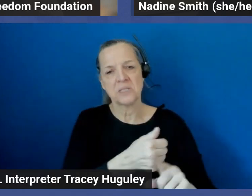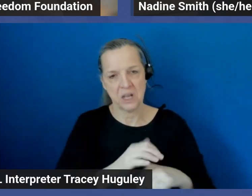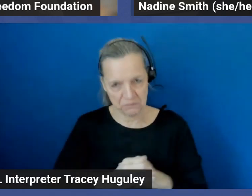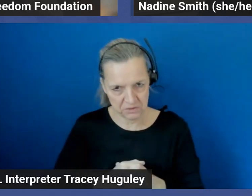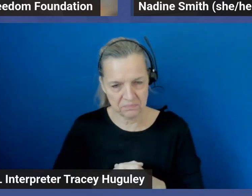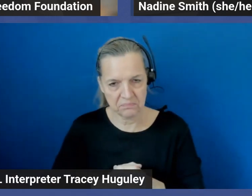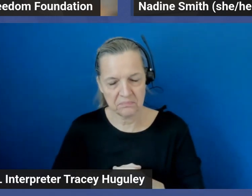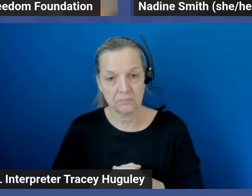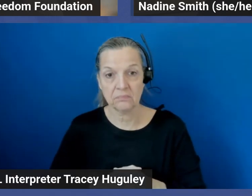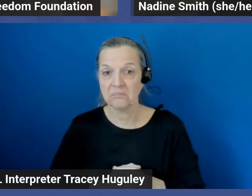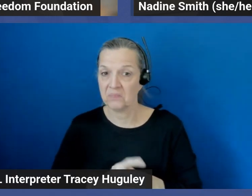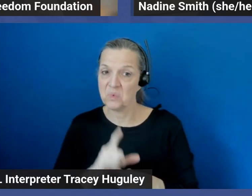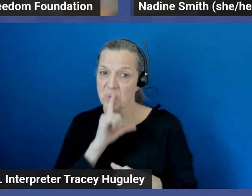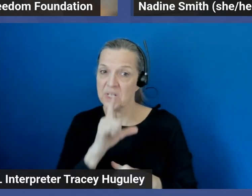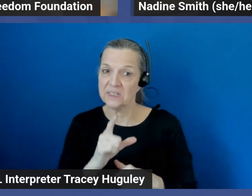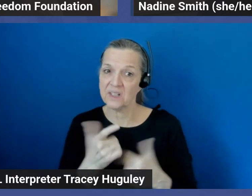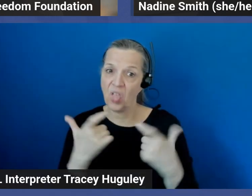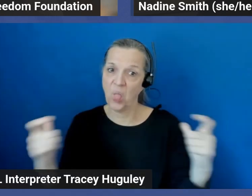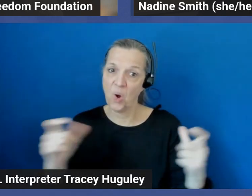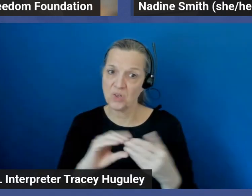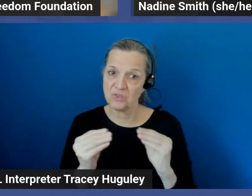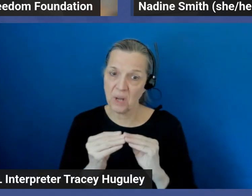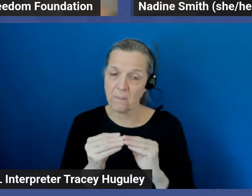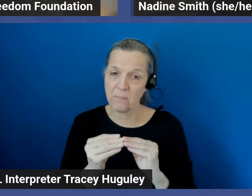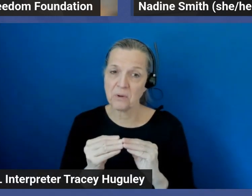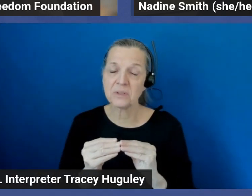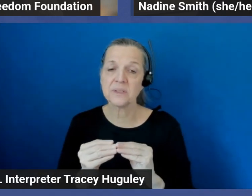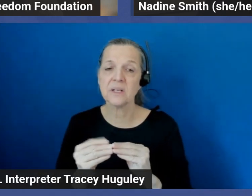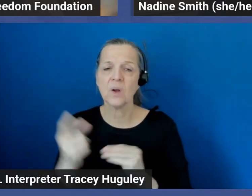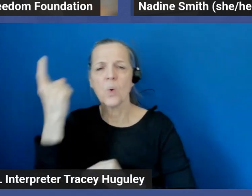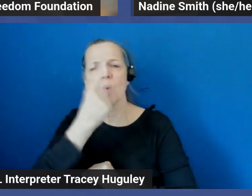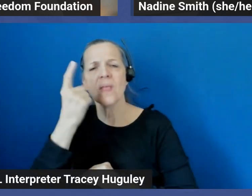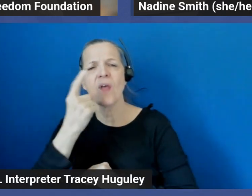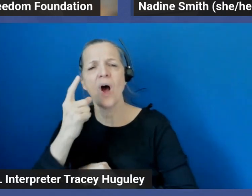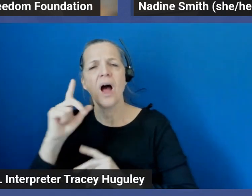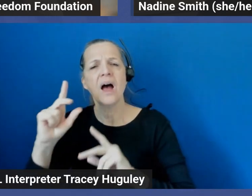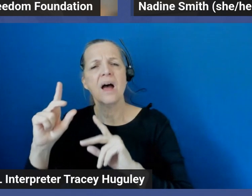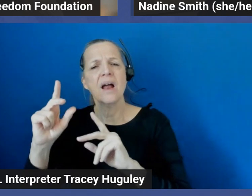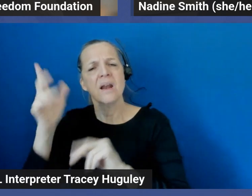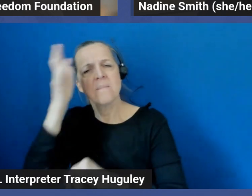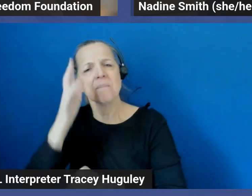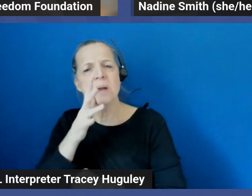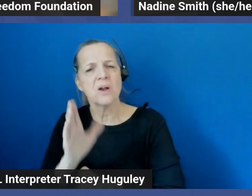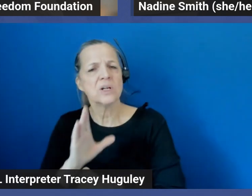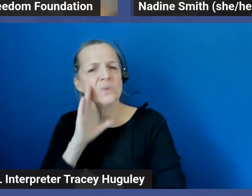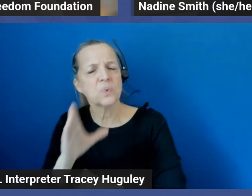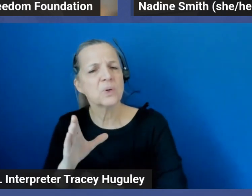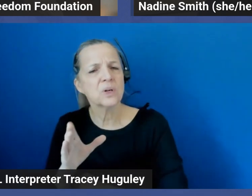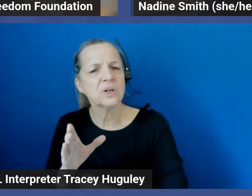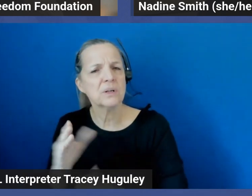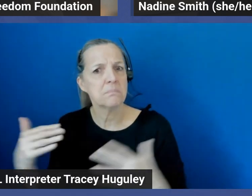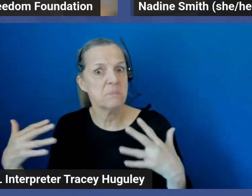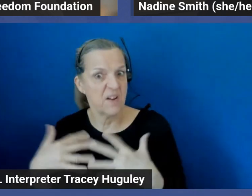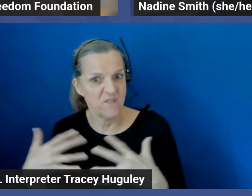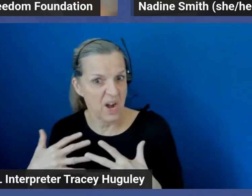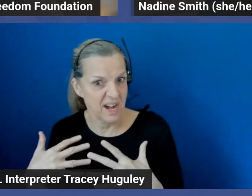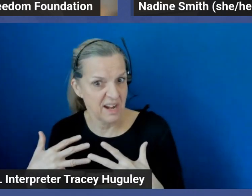And overwhelmingly, in places where we thought maybe parents would be